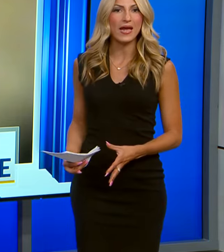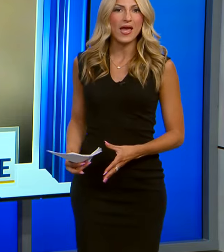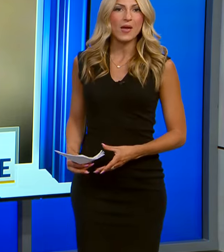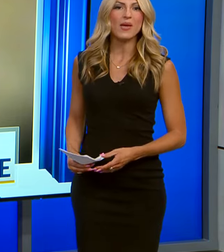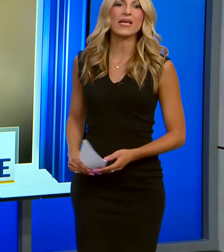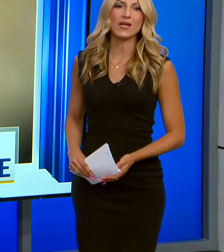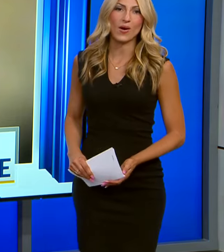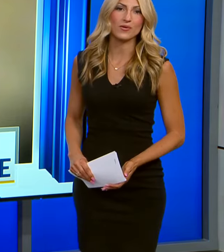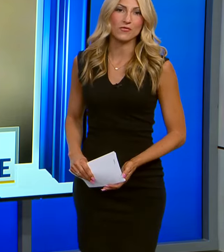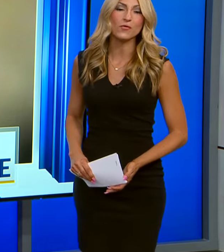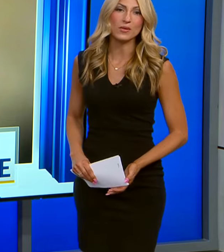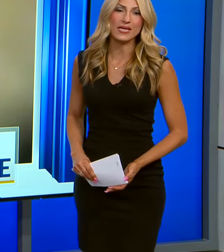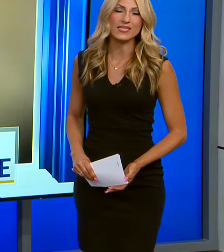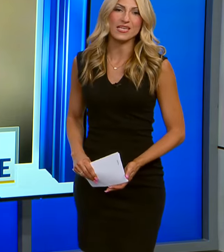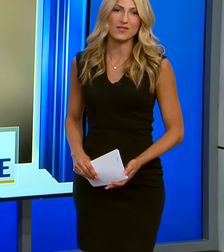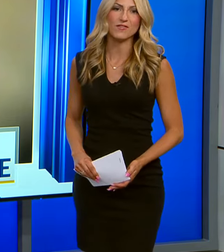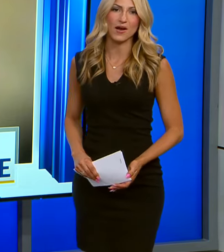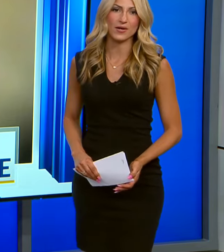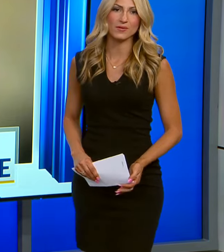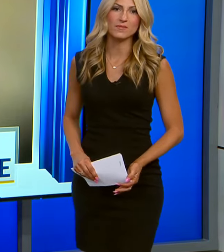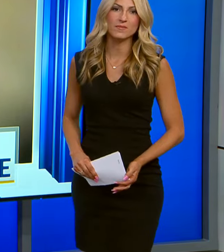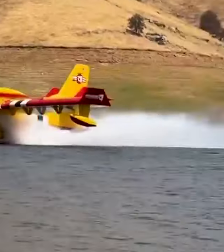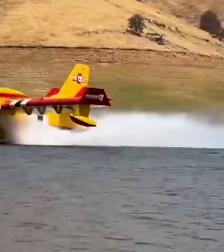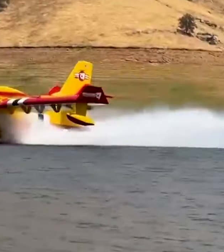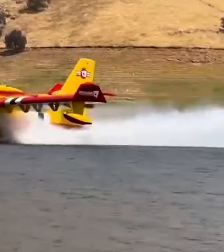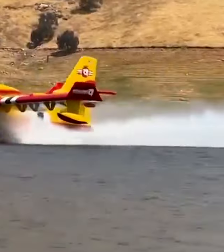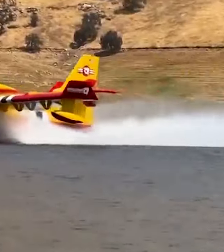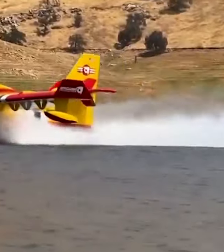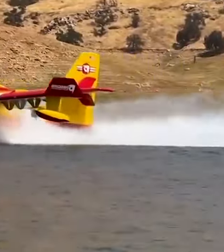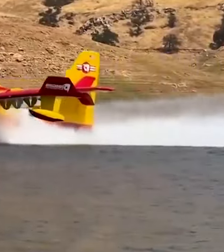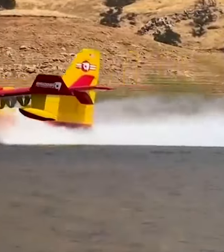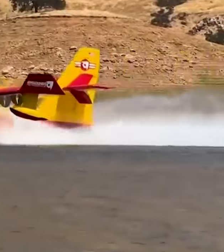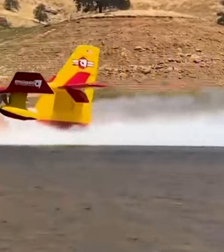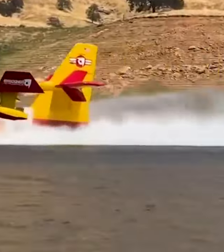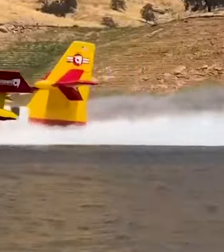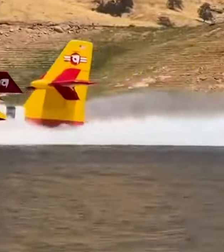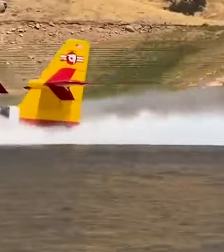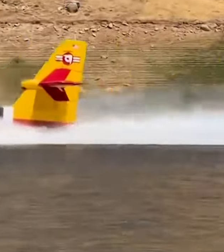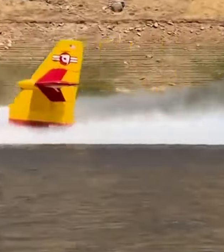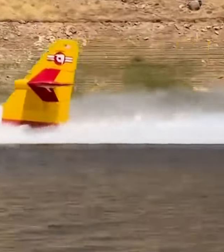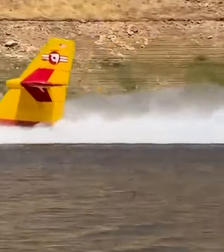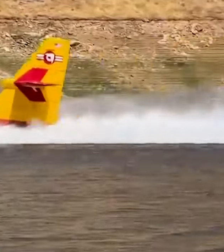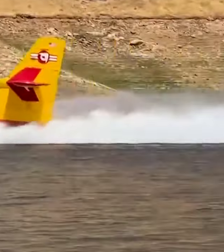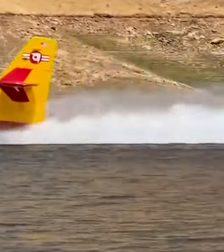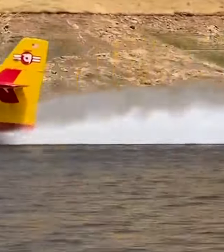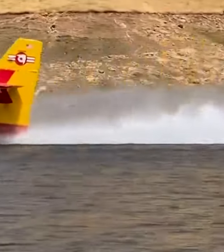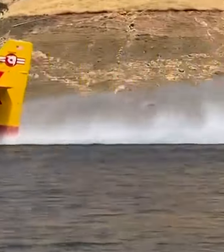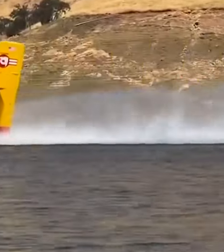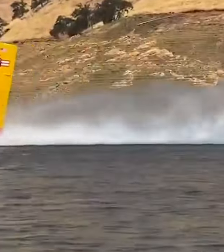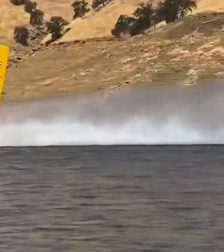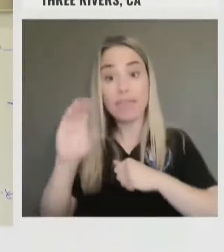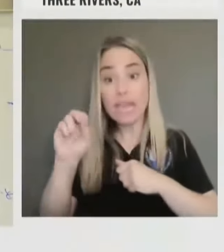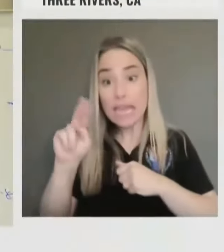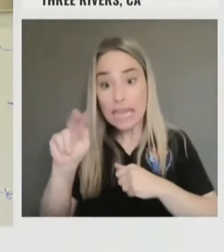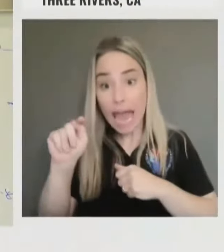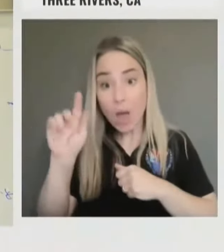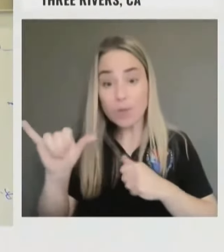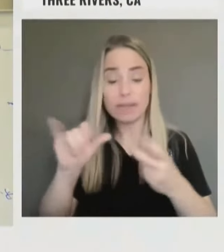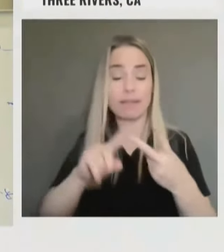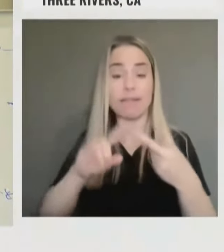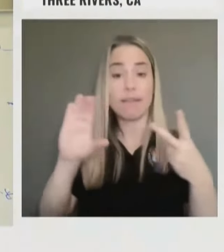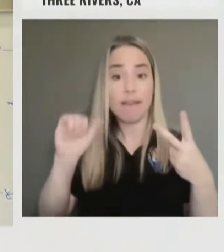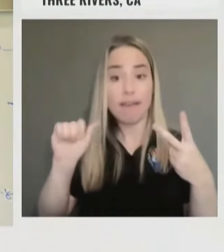terrain, making it hard to fully contain the fire. At a community meeting in Three Rivers on Monday evening, fire